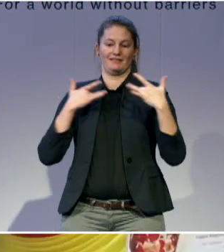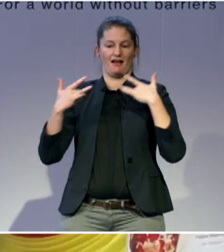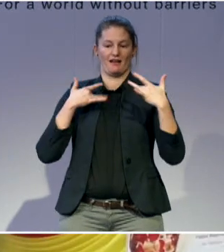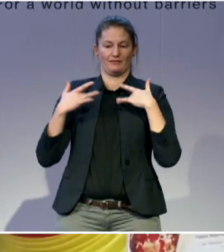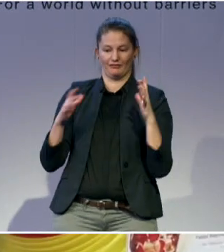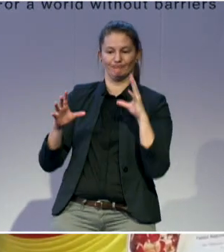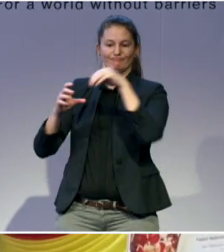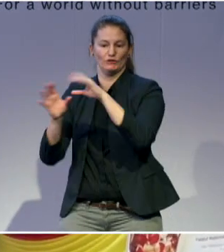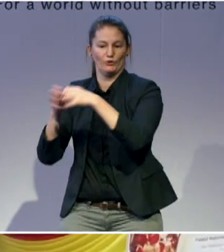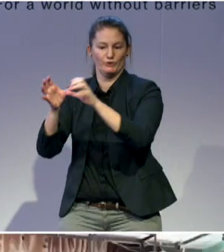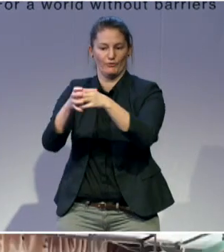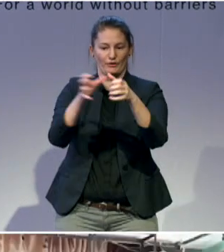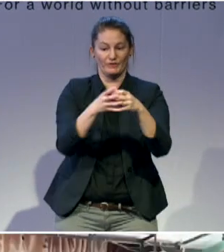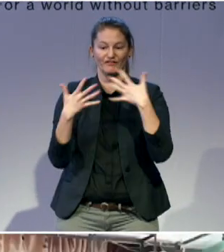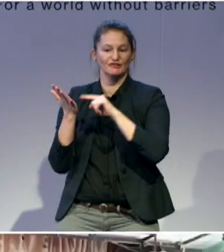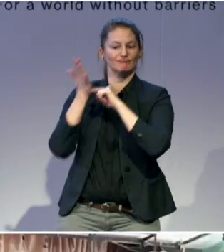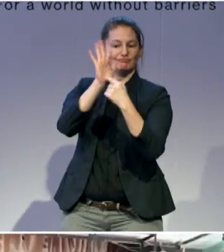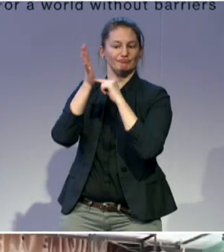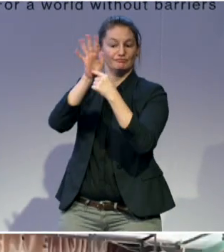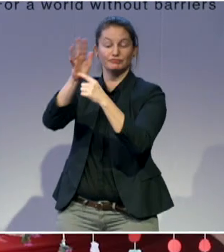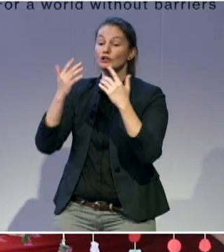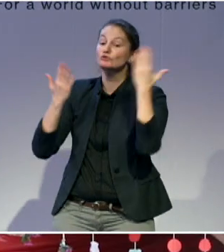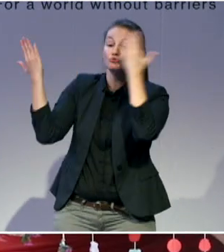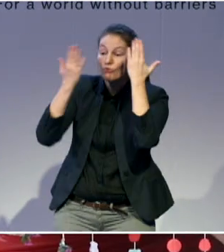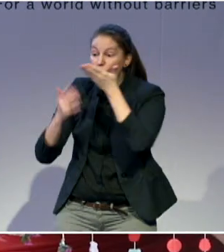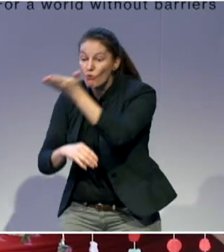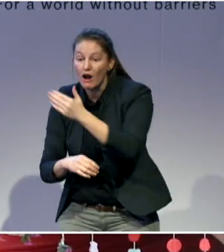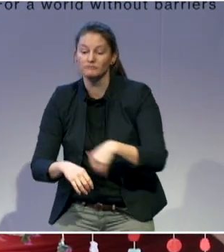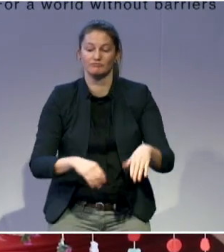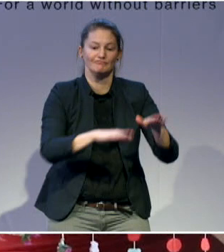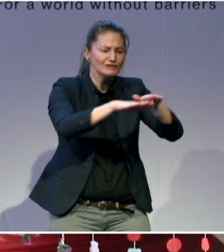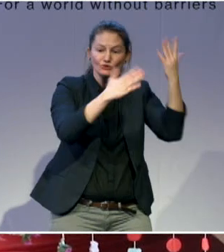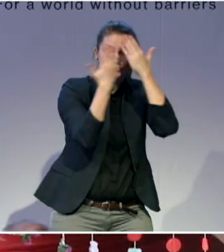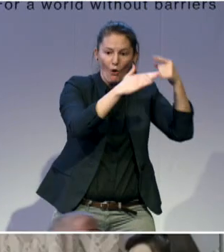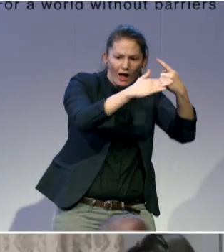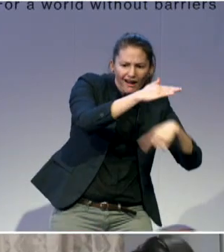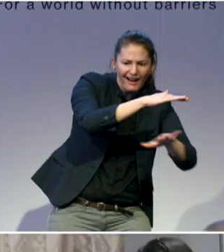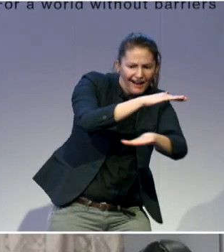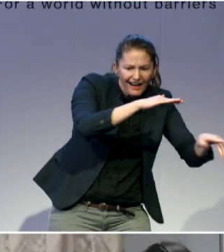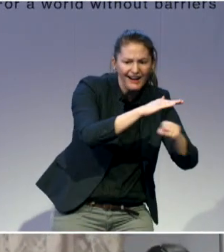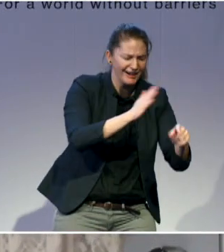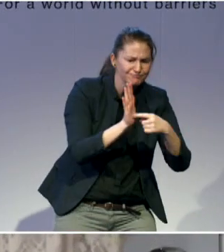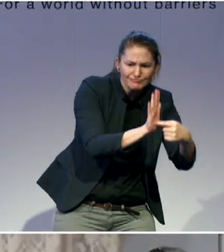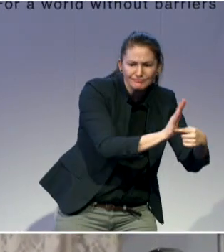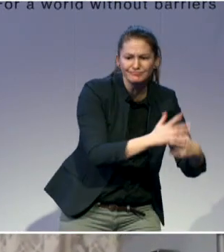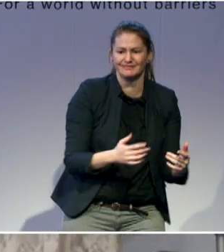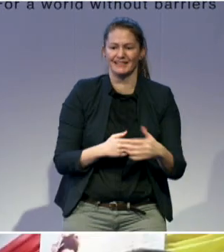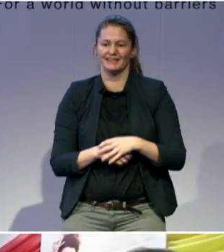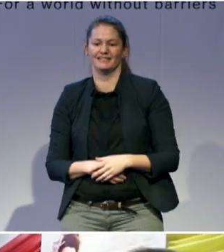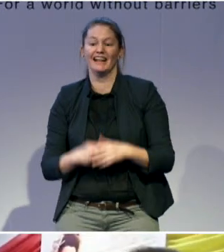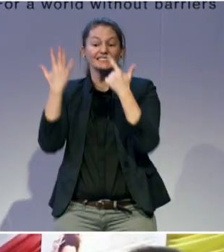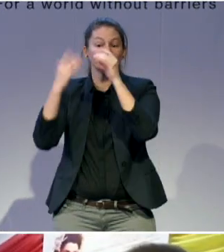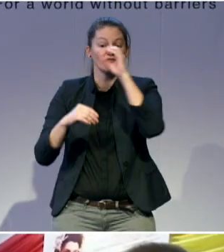5,000 students and 700 teachers have been involved. As a result, schools have lower levels of discrimination